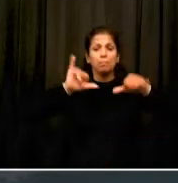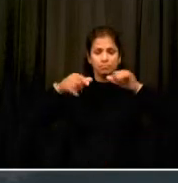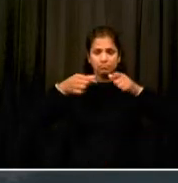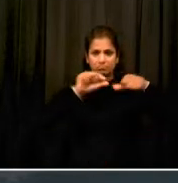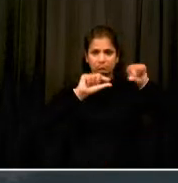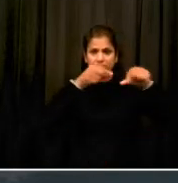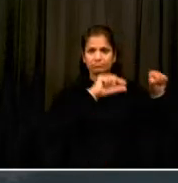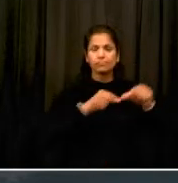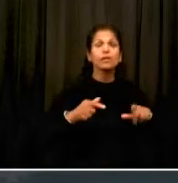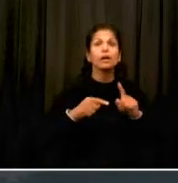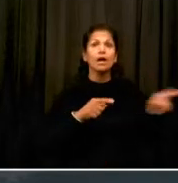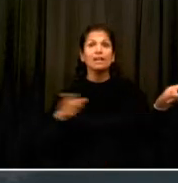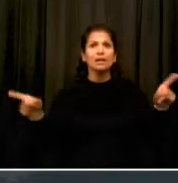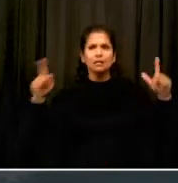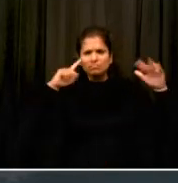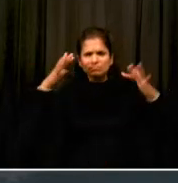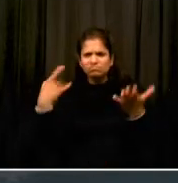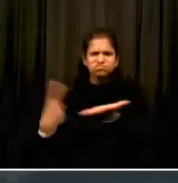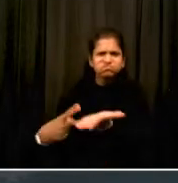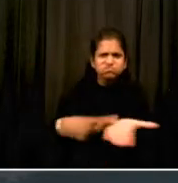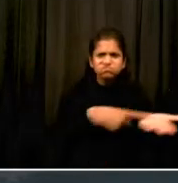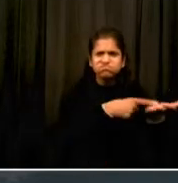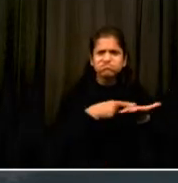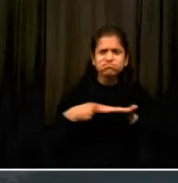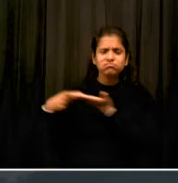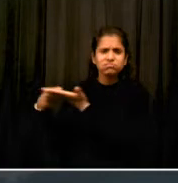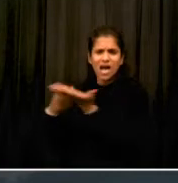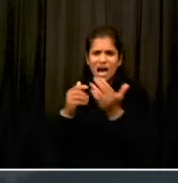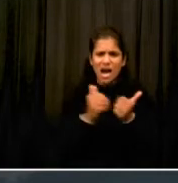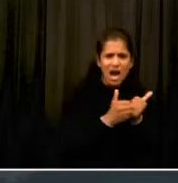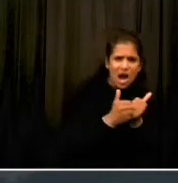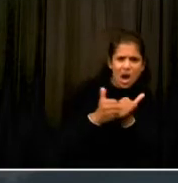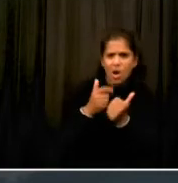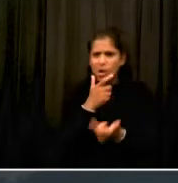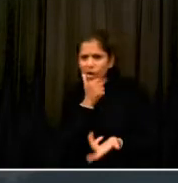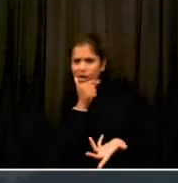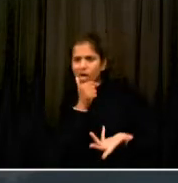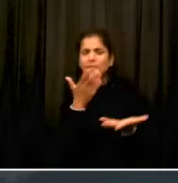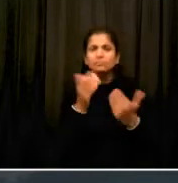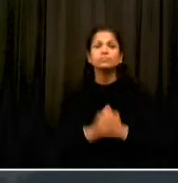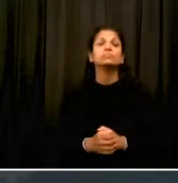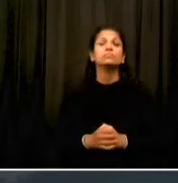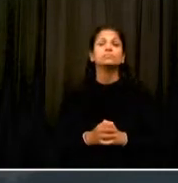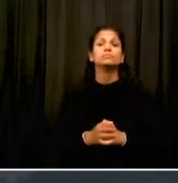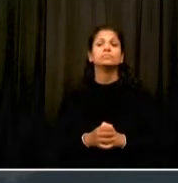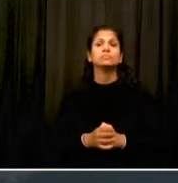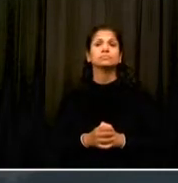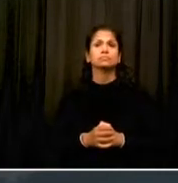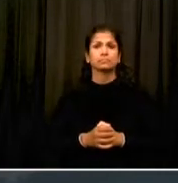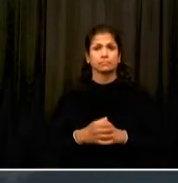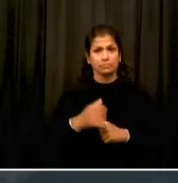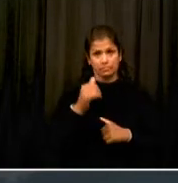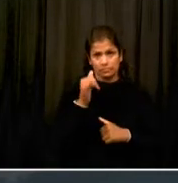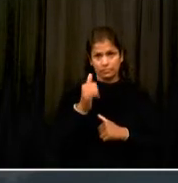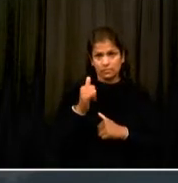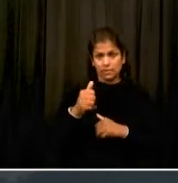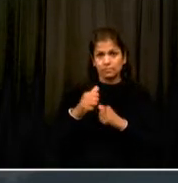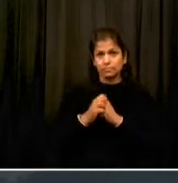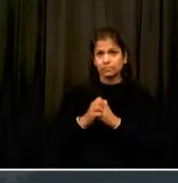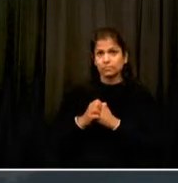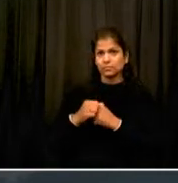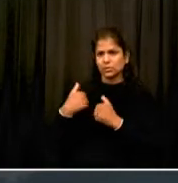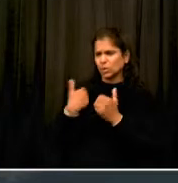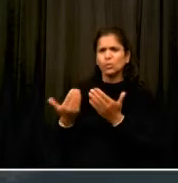of coronavirus tests from patients, you run them all at the same time. And if that overall sample is negative, then you don't need to run each